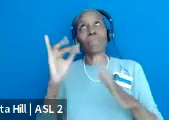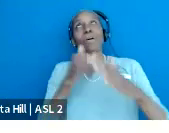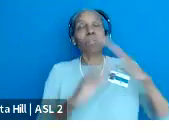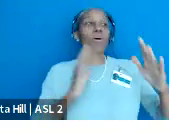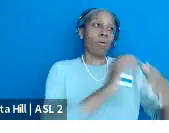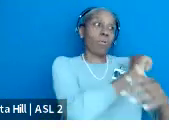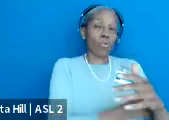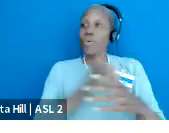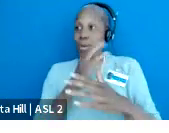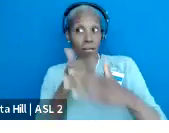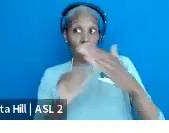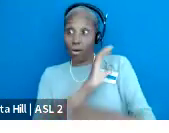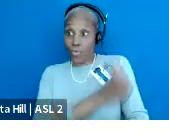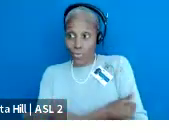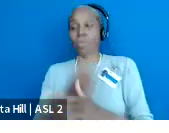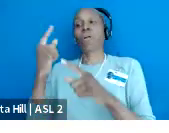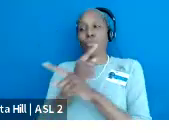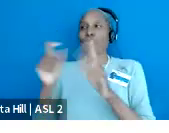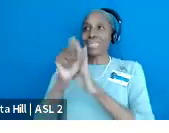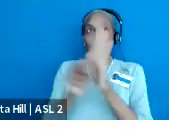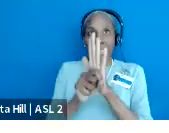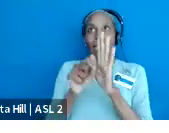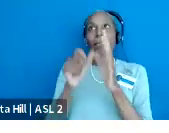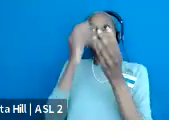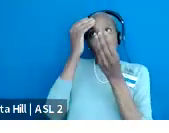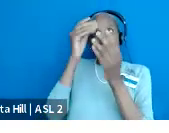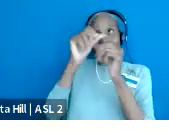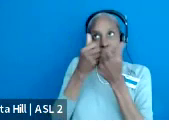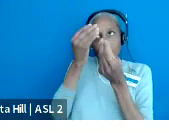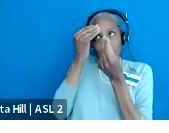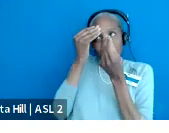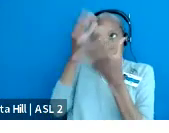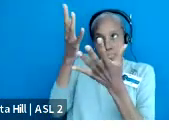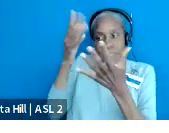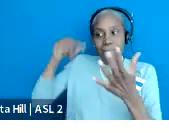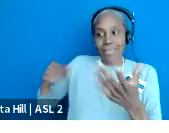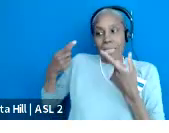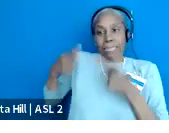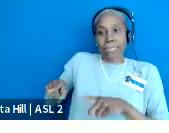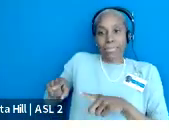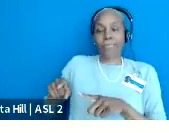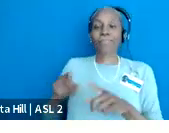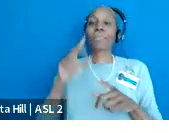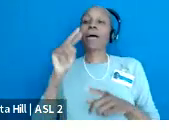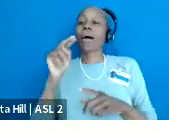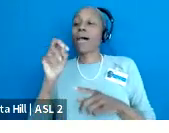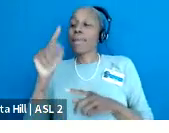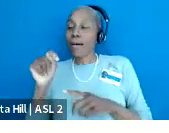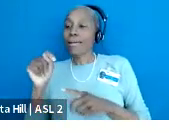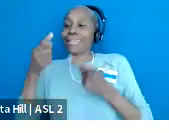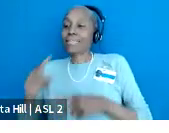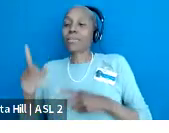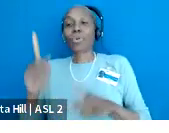jurisdiction, it's not under our jurisdiction, the appropriate state agency gets a notification about the incident. Not an incident could be things like